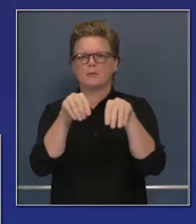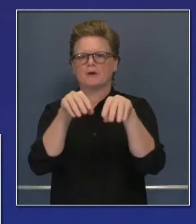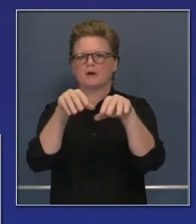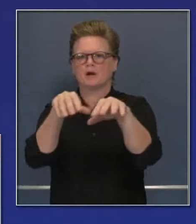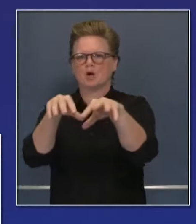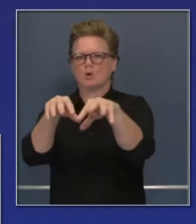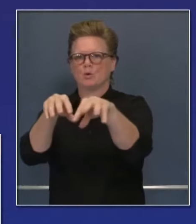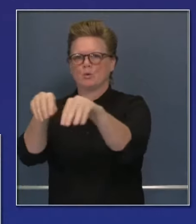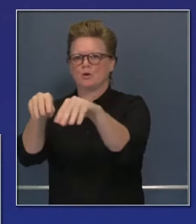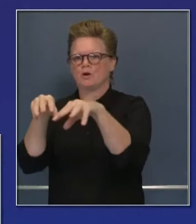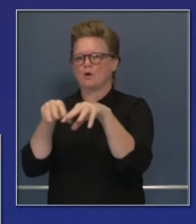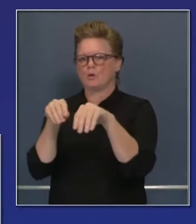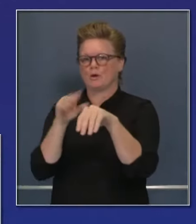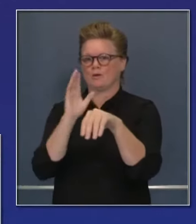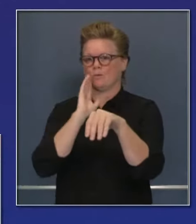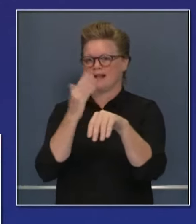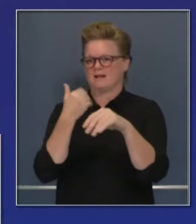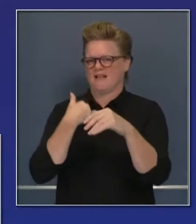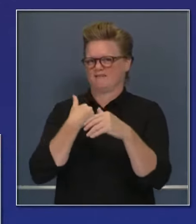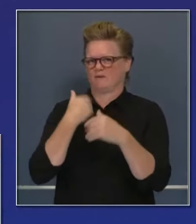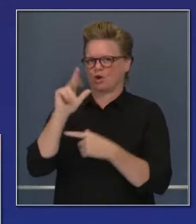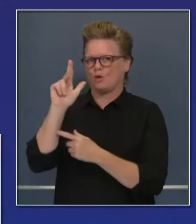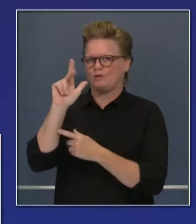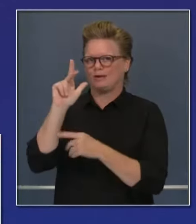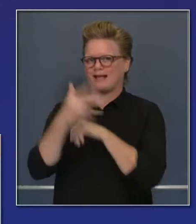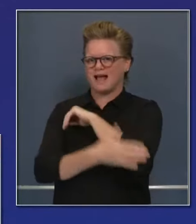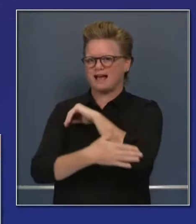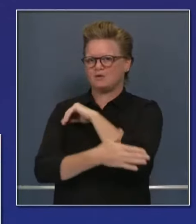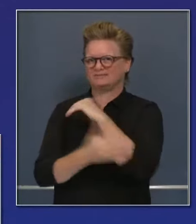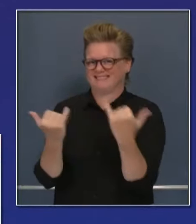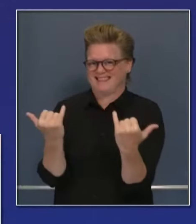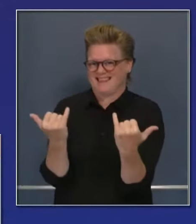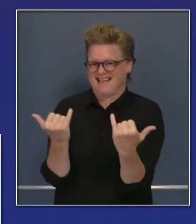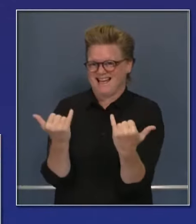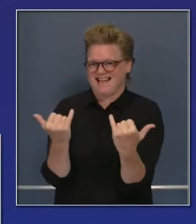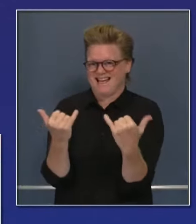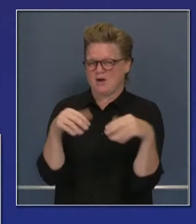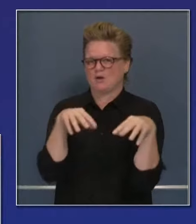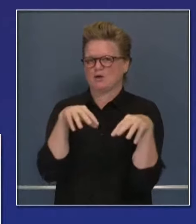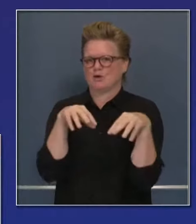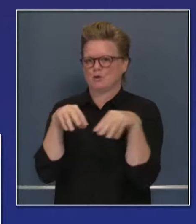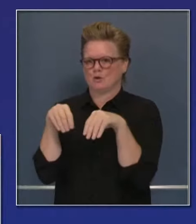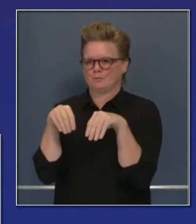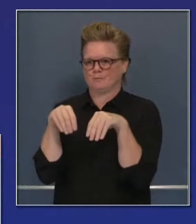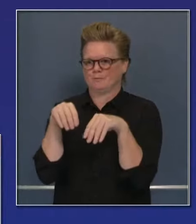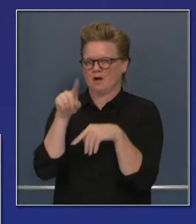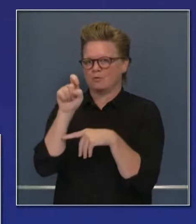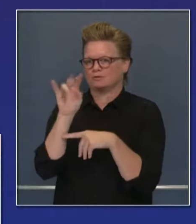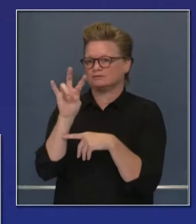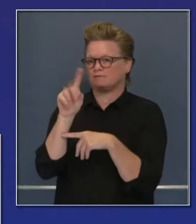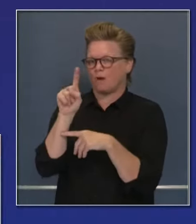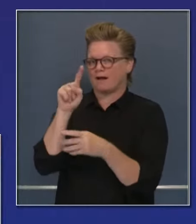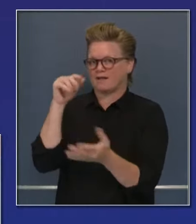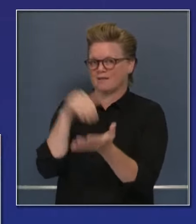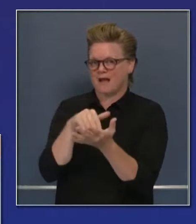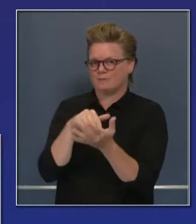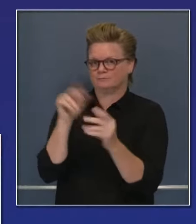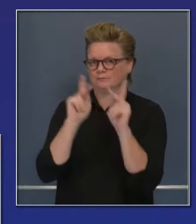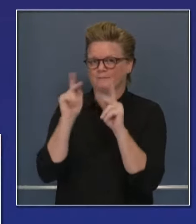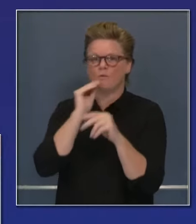impacted 23 counties in the state of California. You see 171,000 customers have been impacted so far by